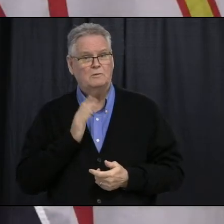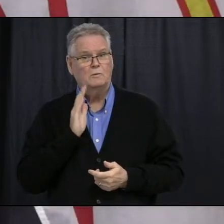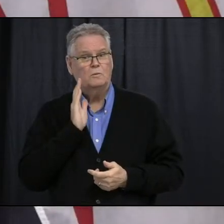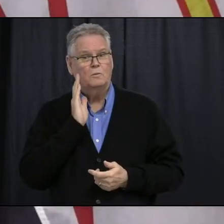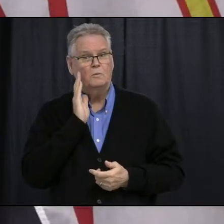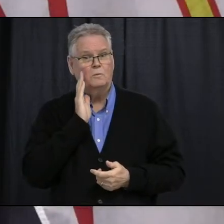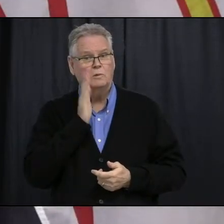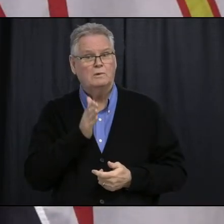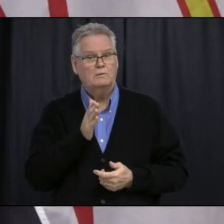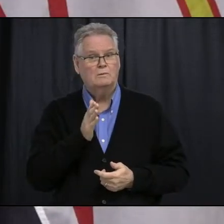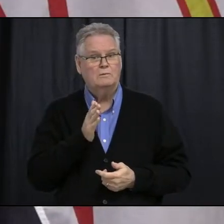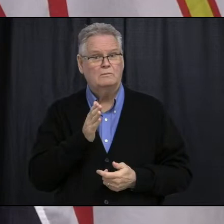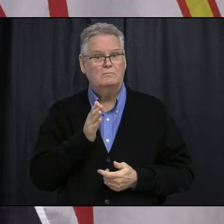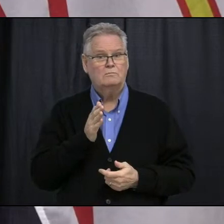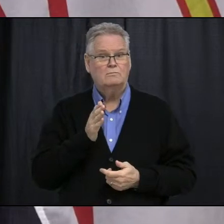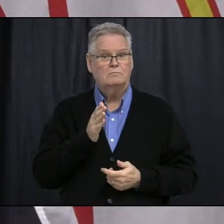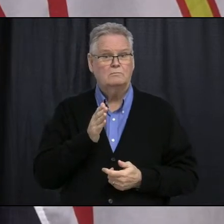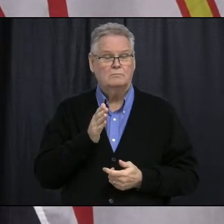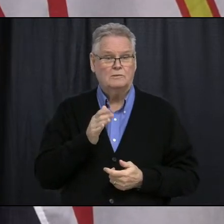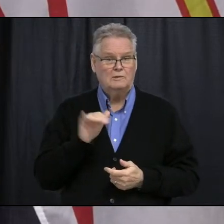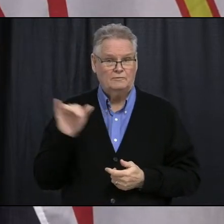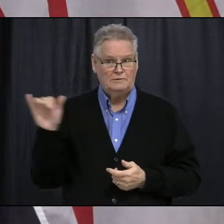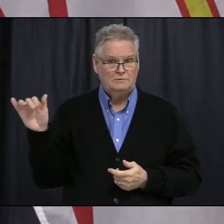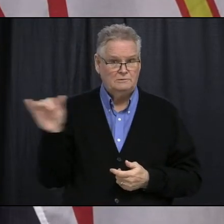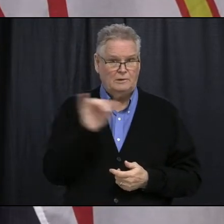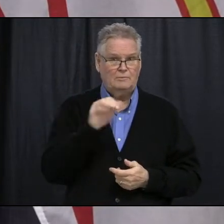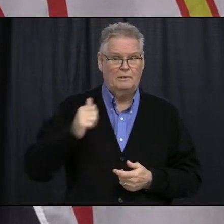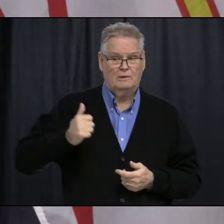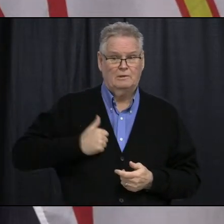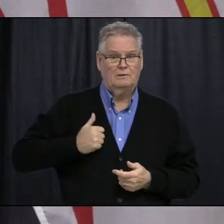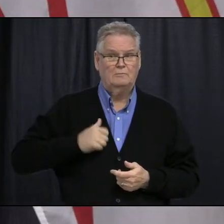I think right now where we are is,